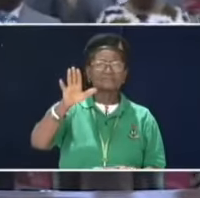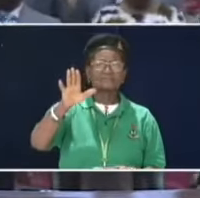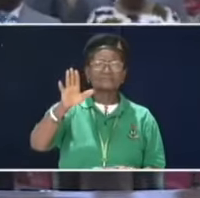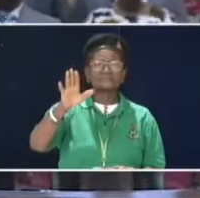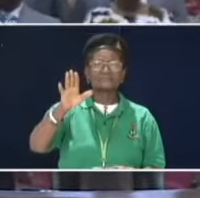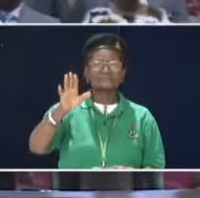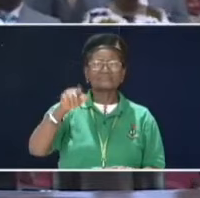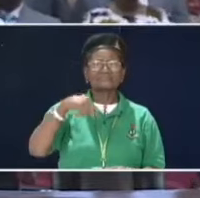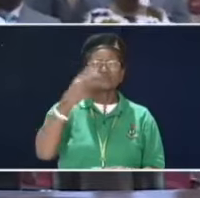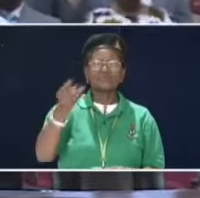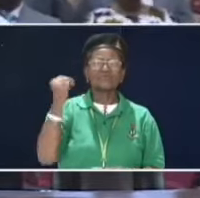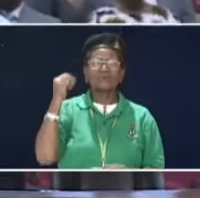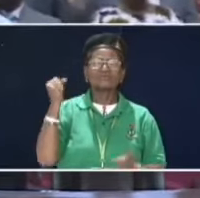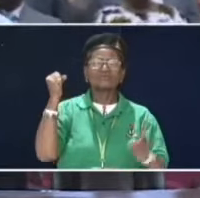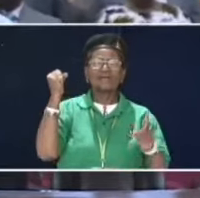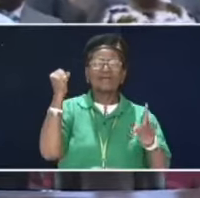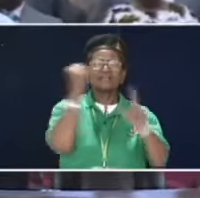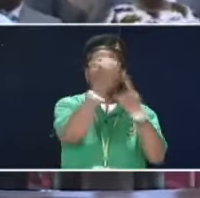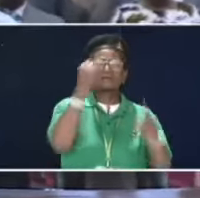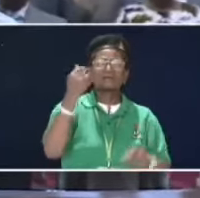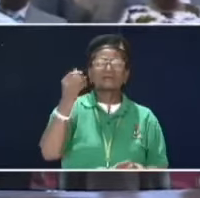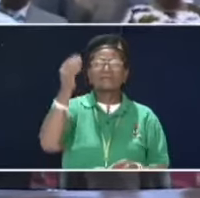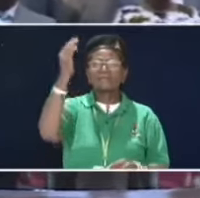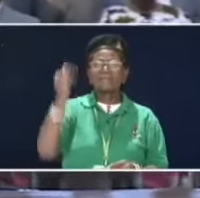who was attacked by the devil